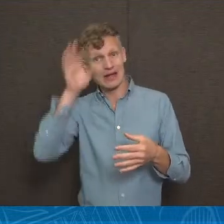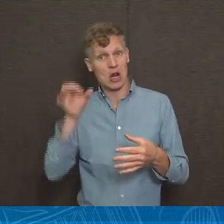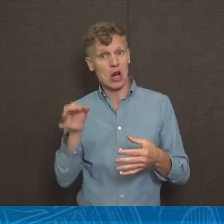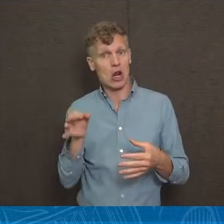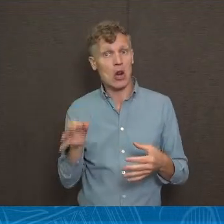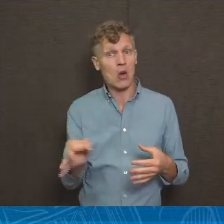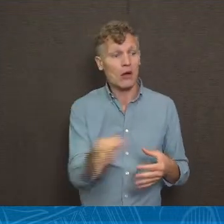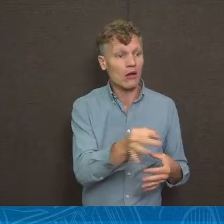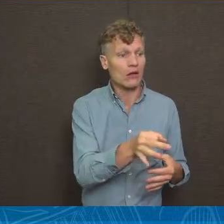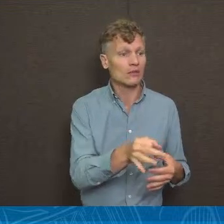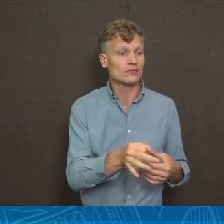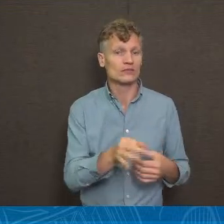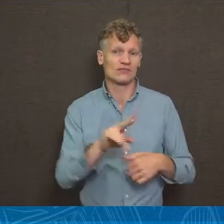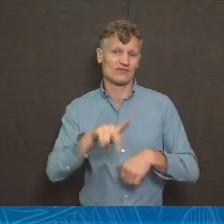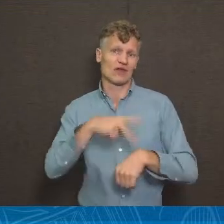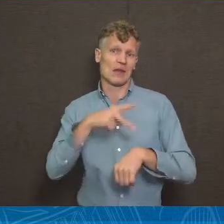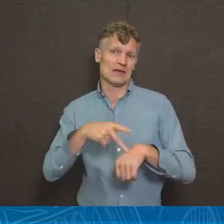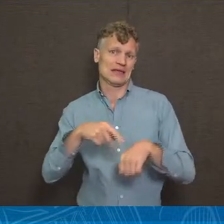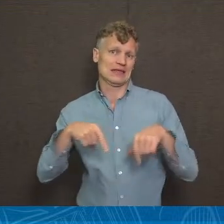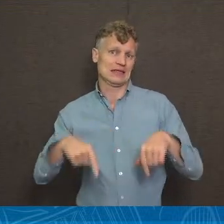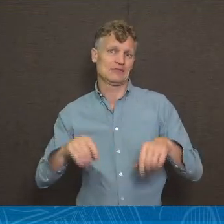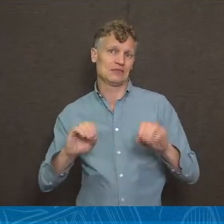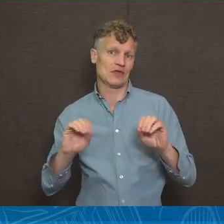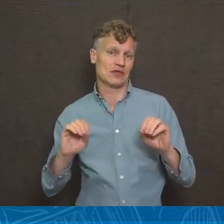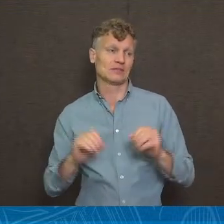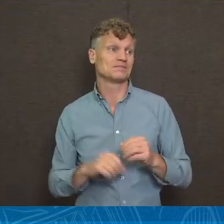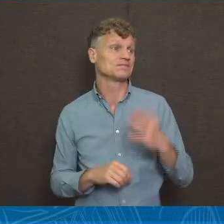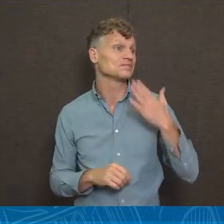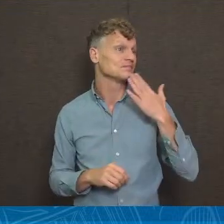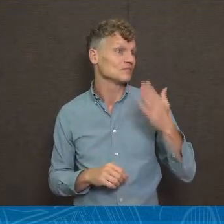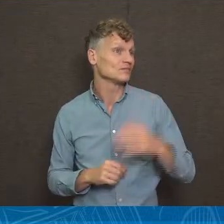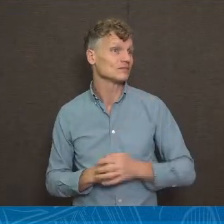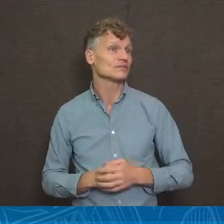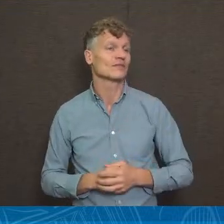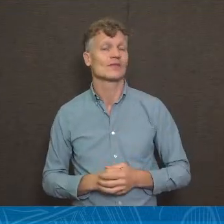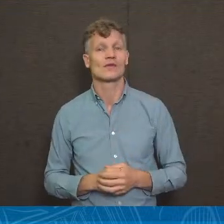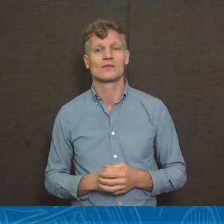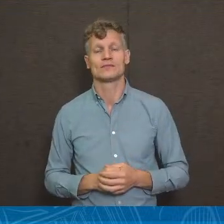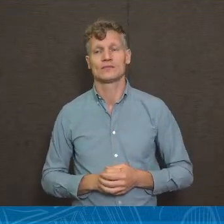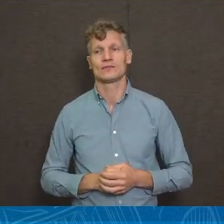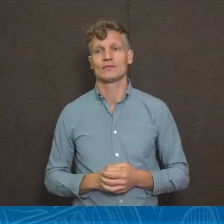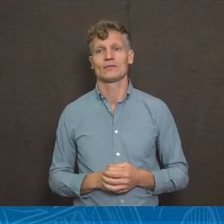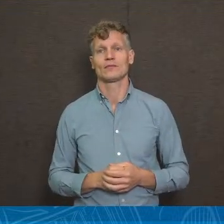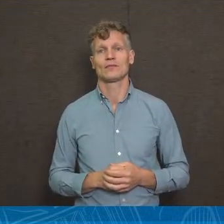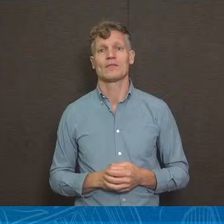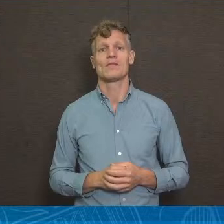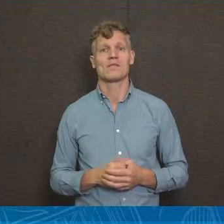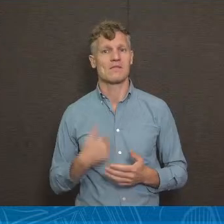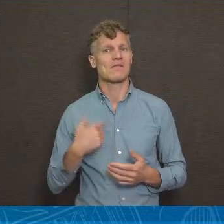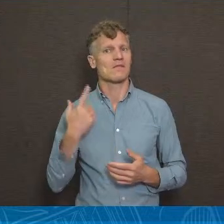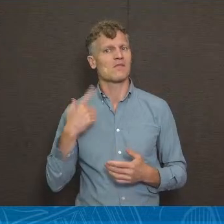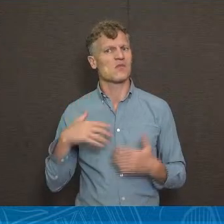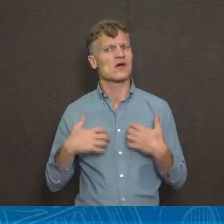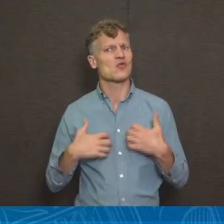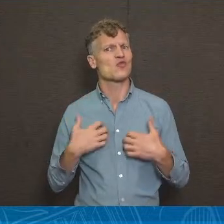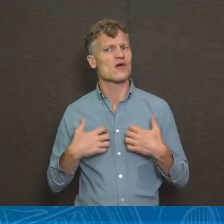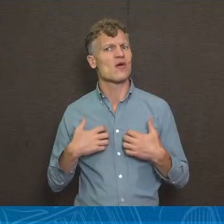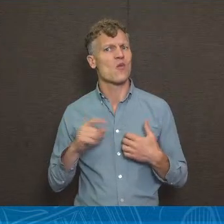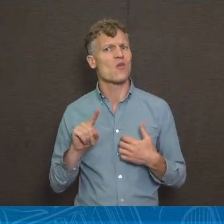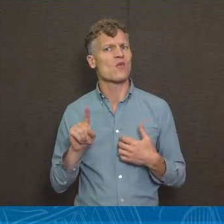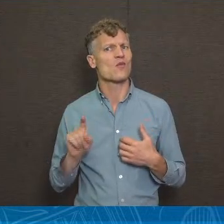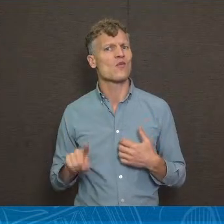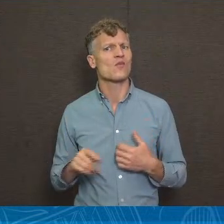country. Thank you. Thank you. I think that this is a question, very important, interesting one, actually.